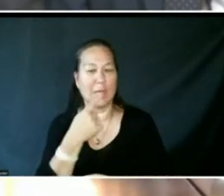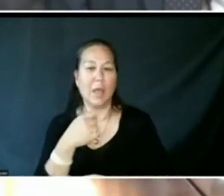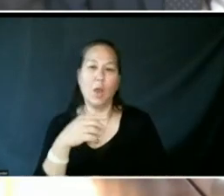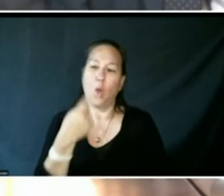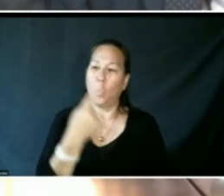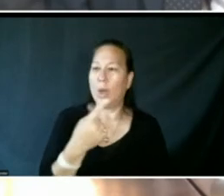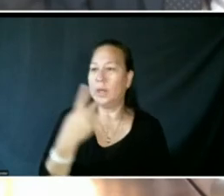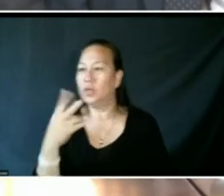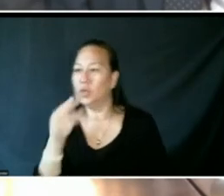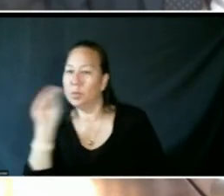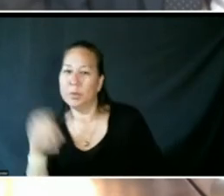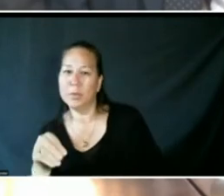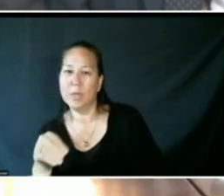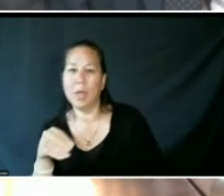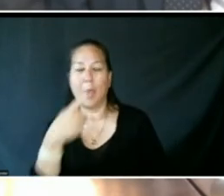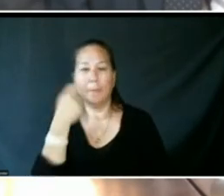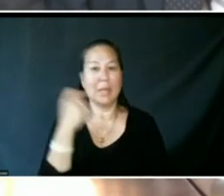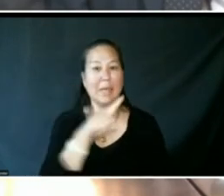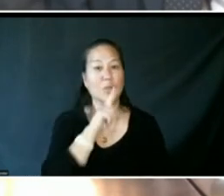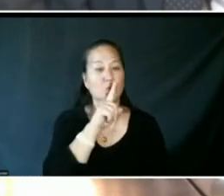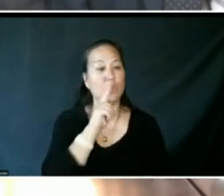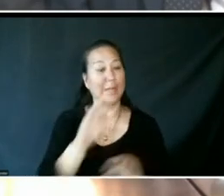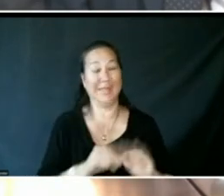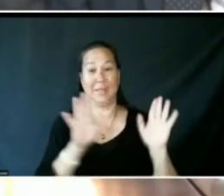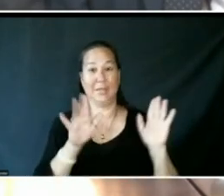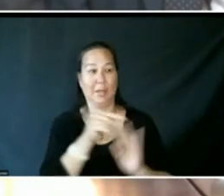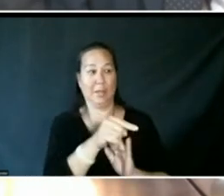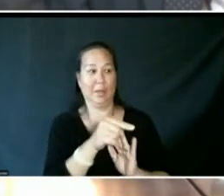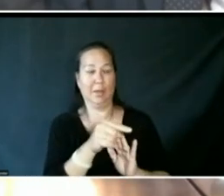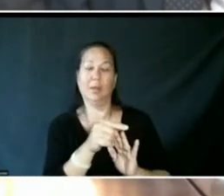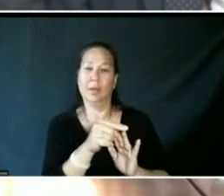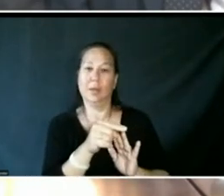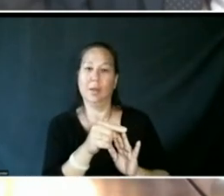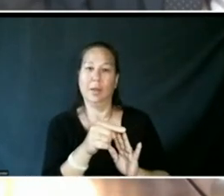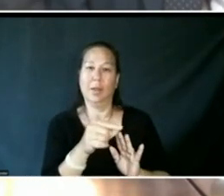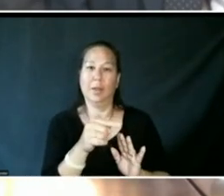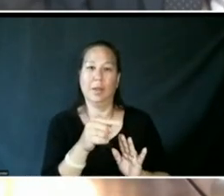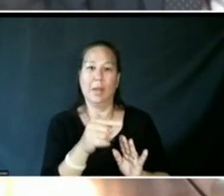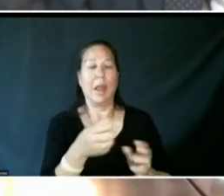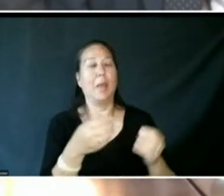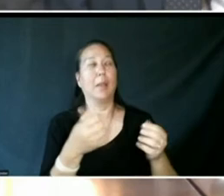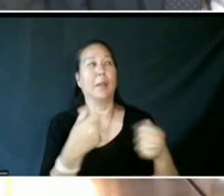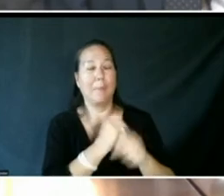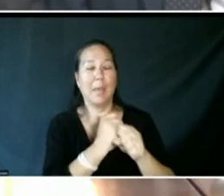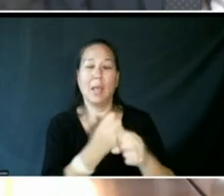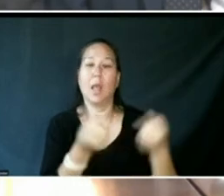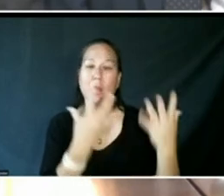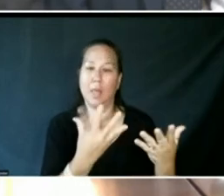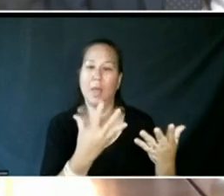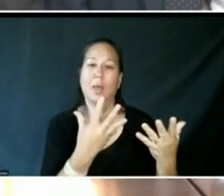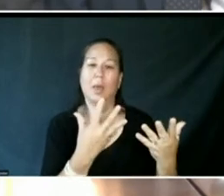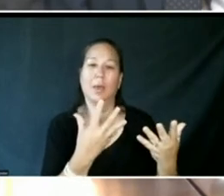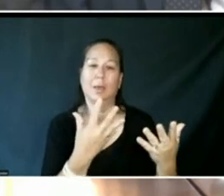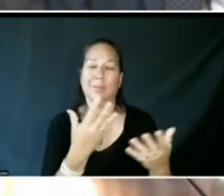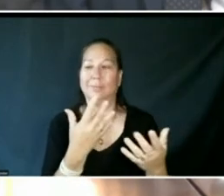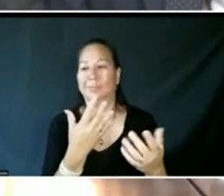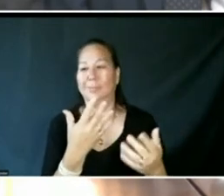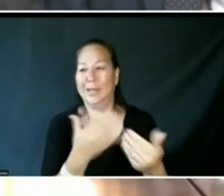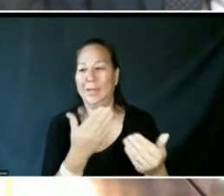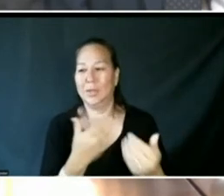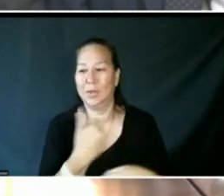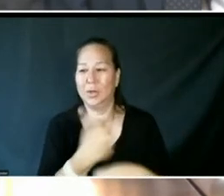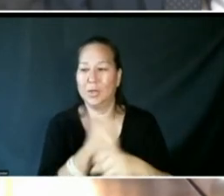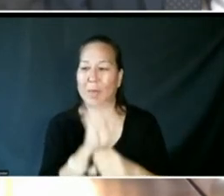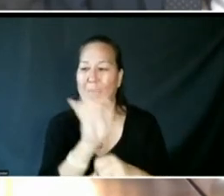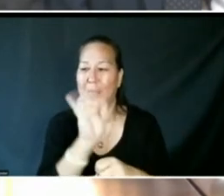ballot marking devices where it's very clear what the voter intended, it made it a lot easier to us for us to conduct that hand count and show that none of that